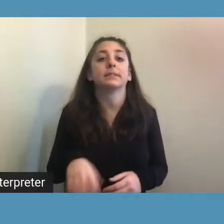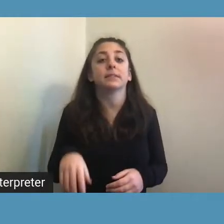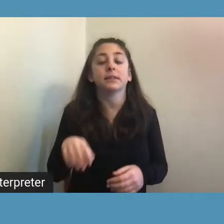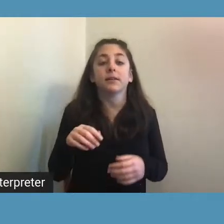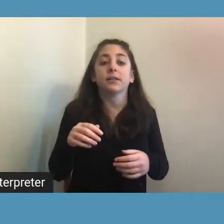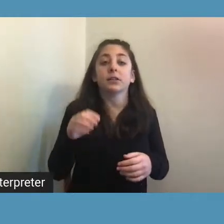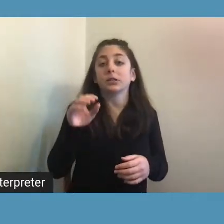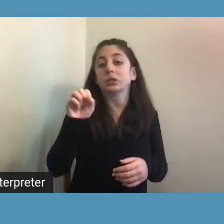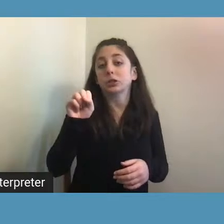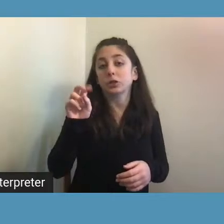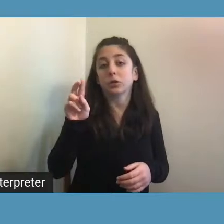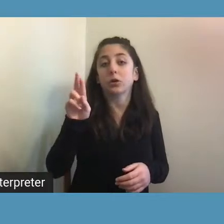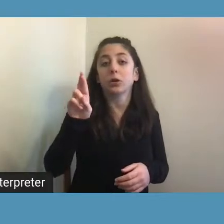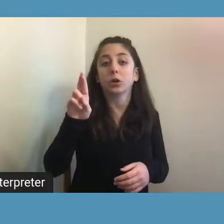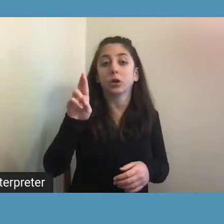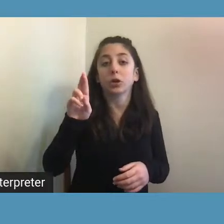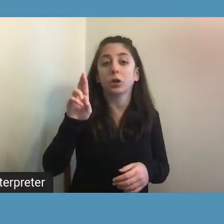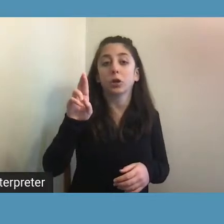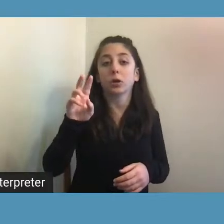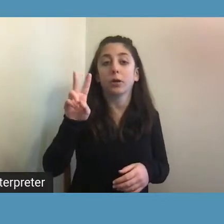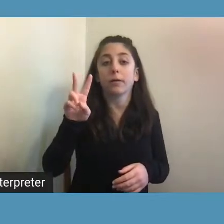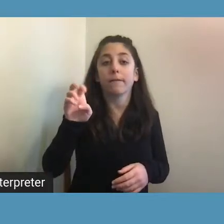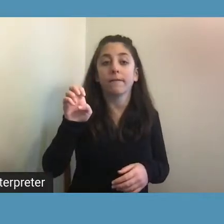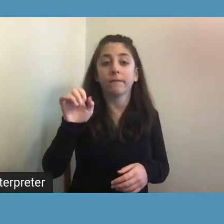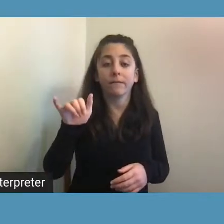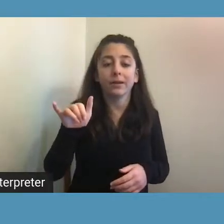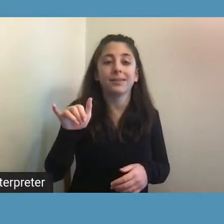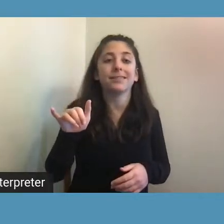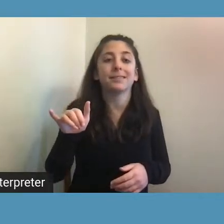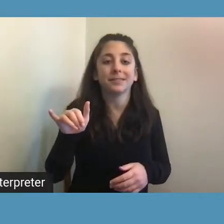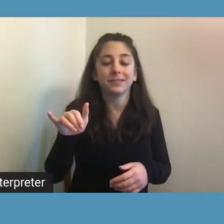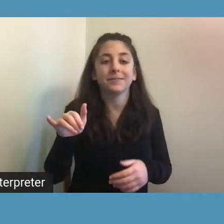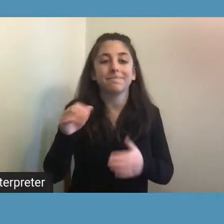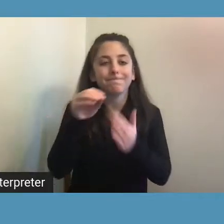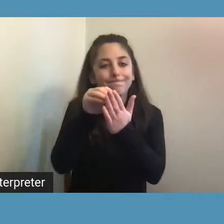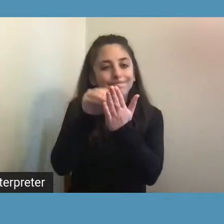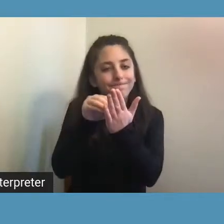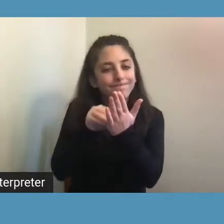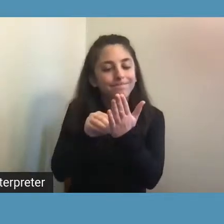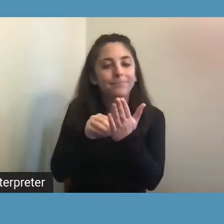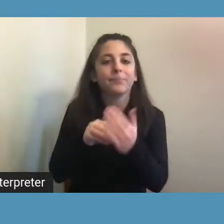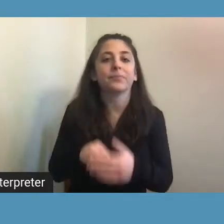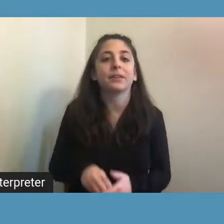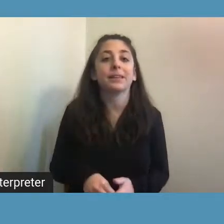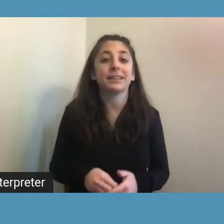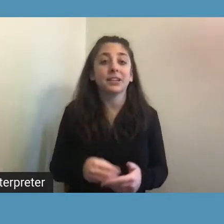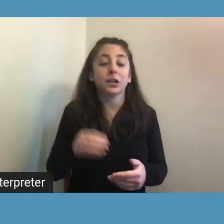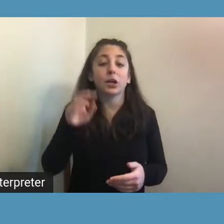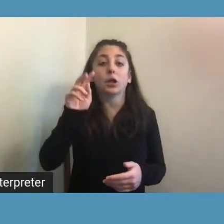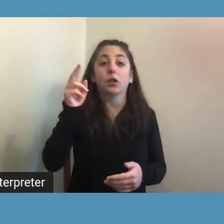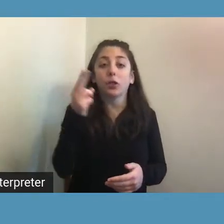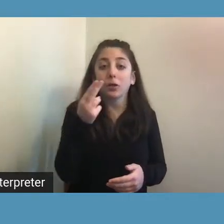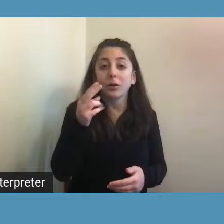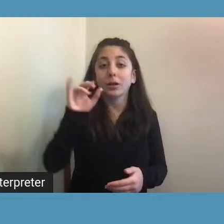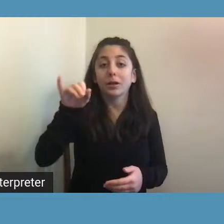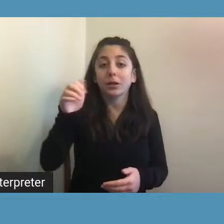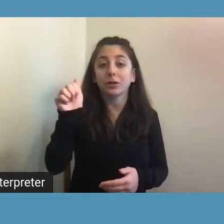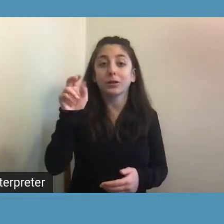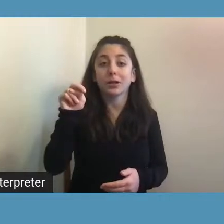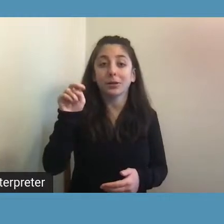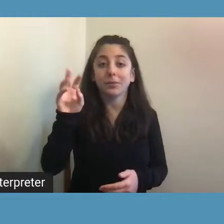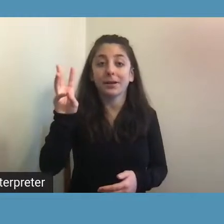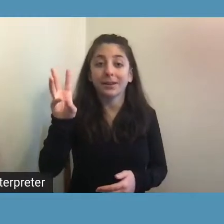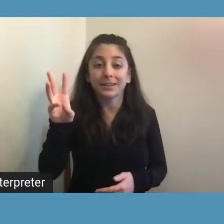survey. And then finally, please join us in the new year on Thursday, January 6th. This will be the